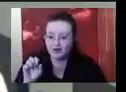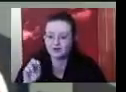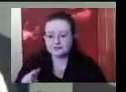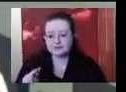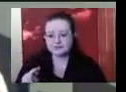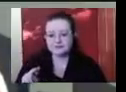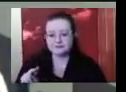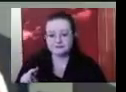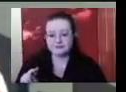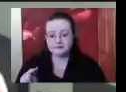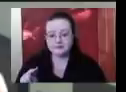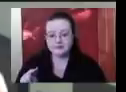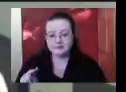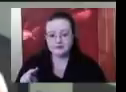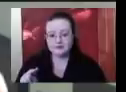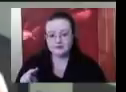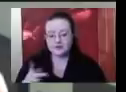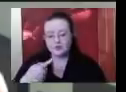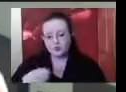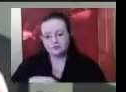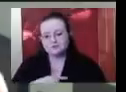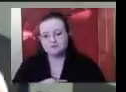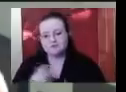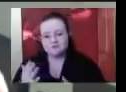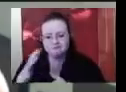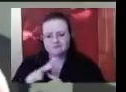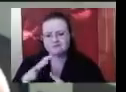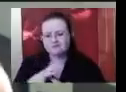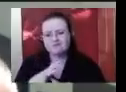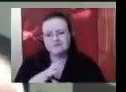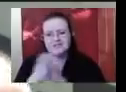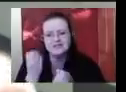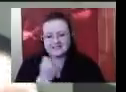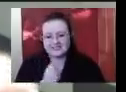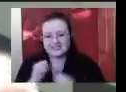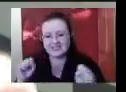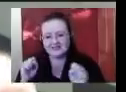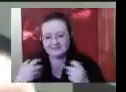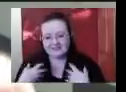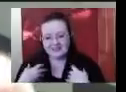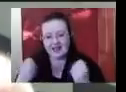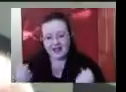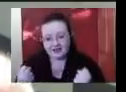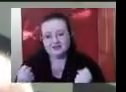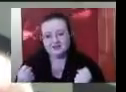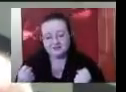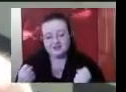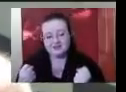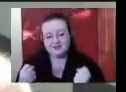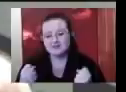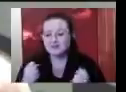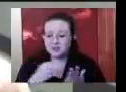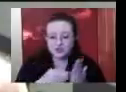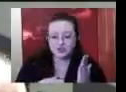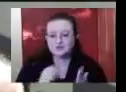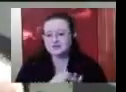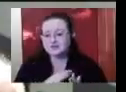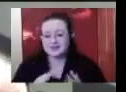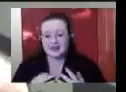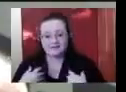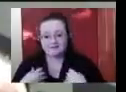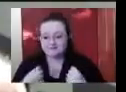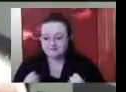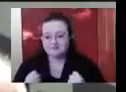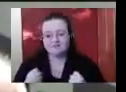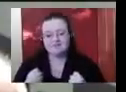taking the safety and the health of our students and our staff very seriously. And that's why we need